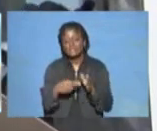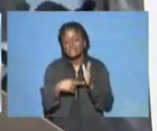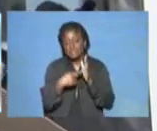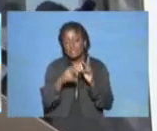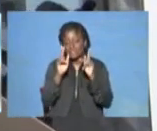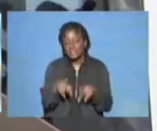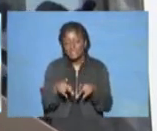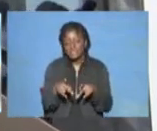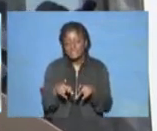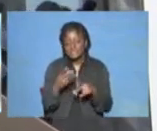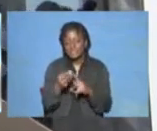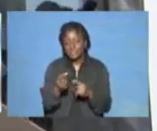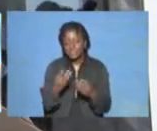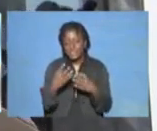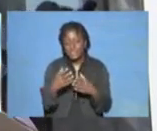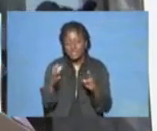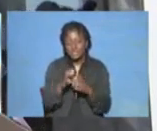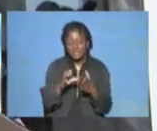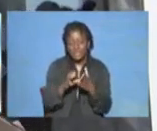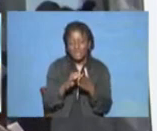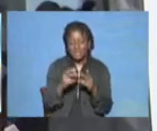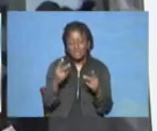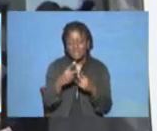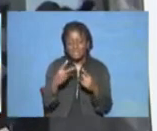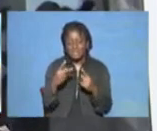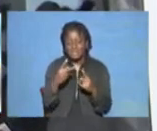know, too many of the crime victims we see and the crime suspects are